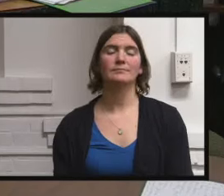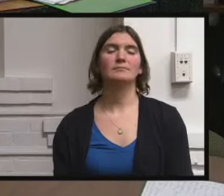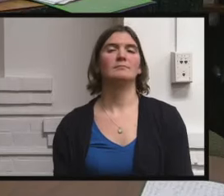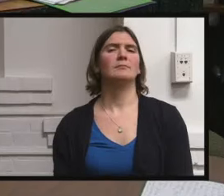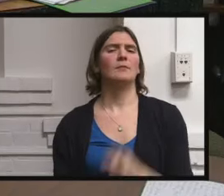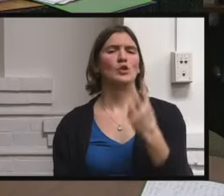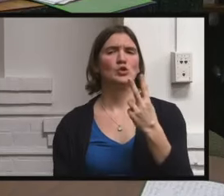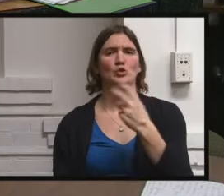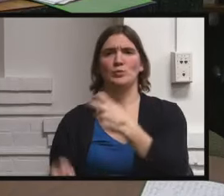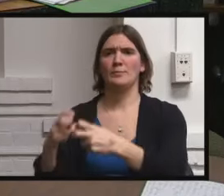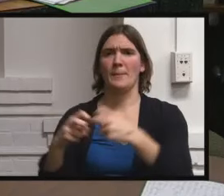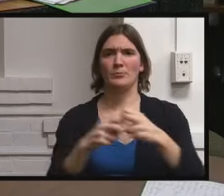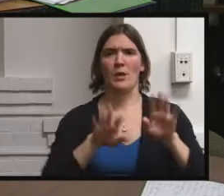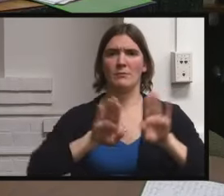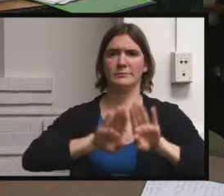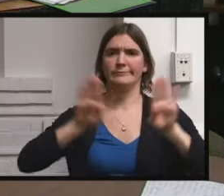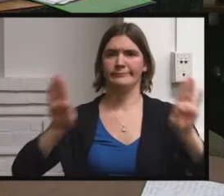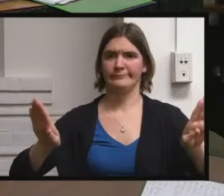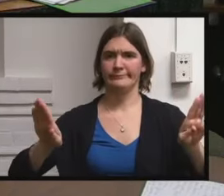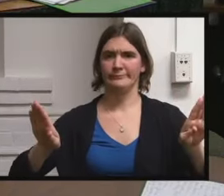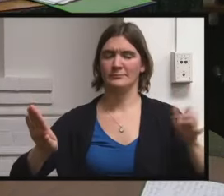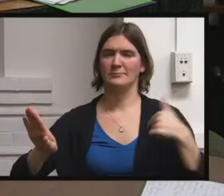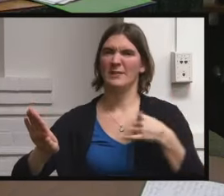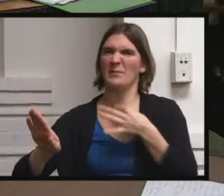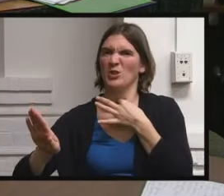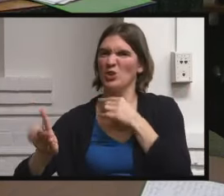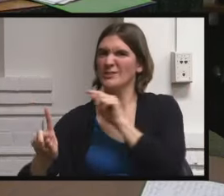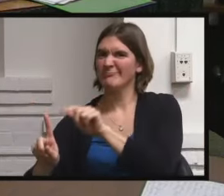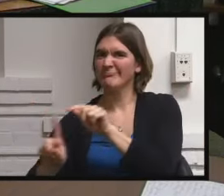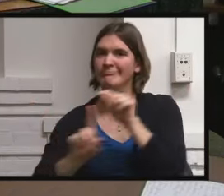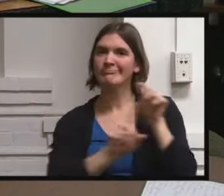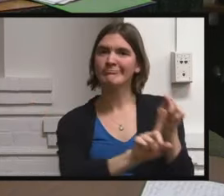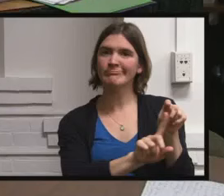of issues that I'm interested in understanding and hearing about.